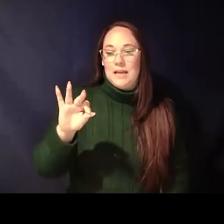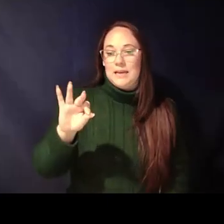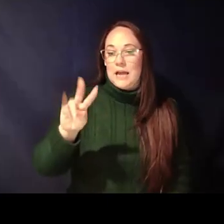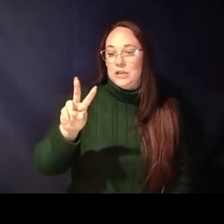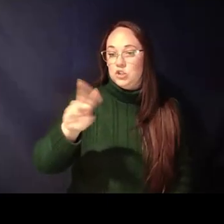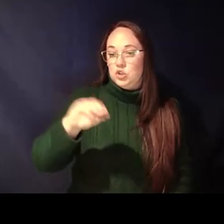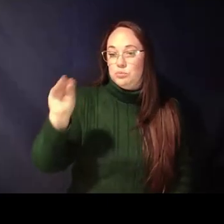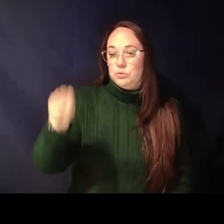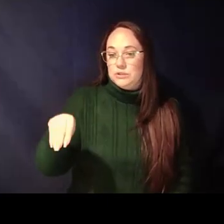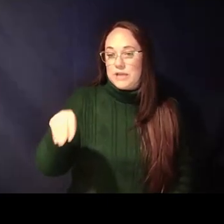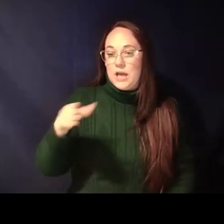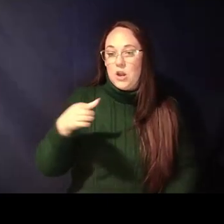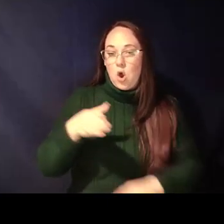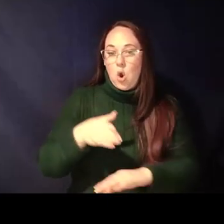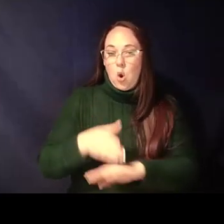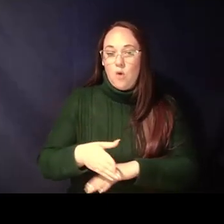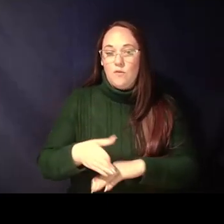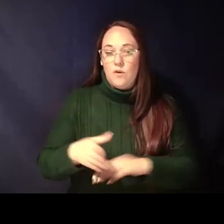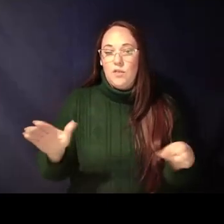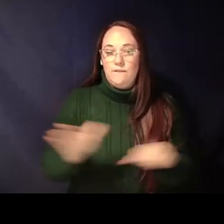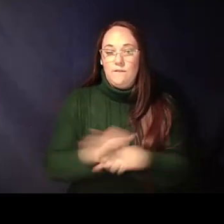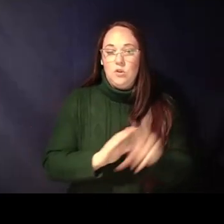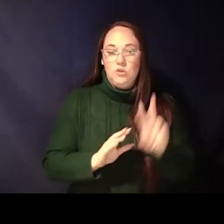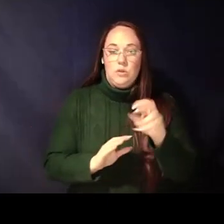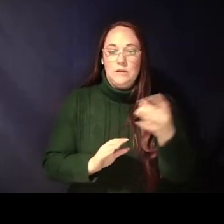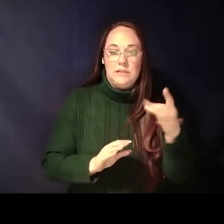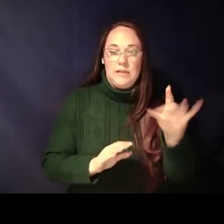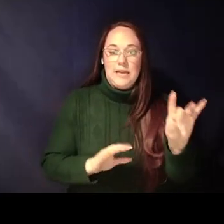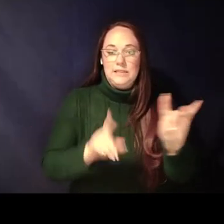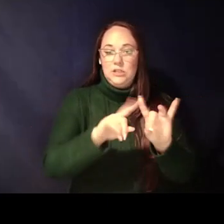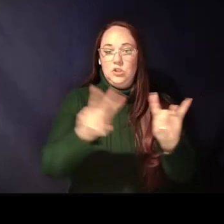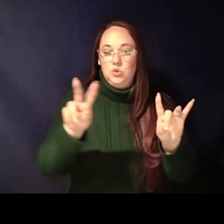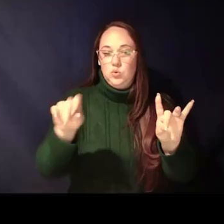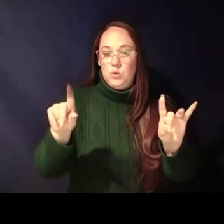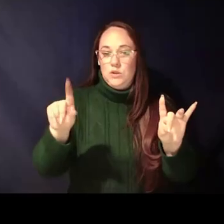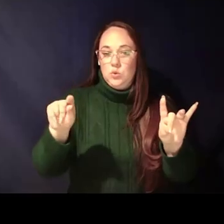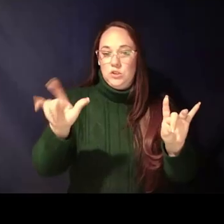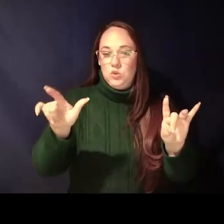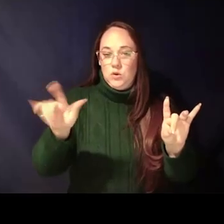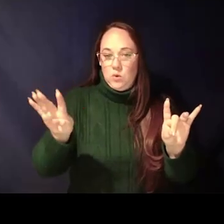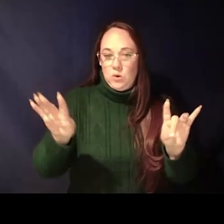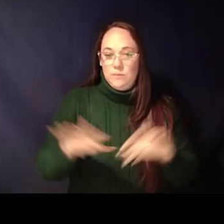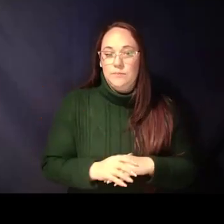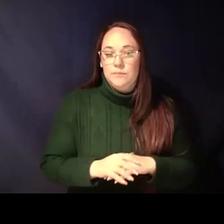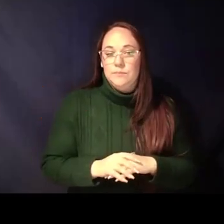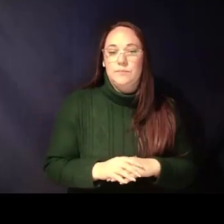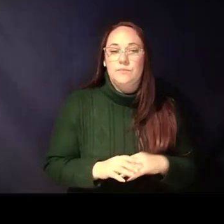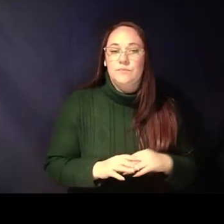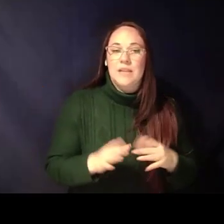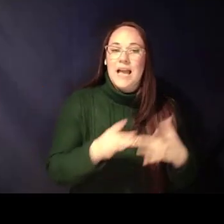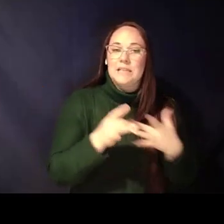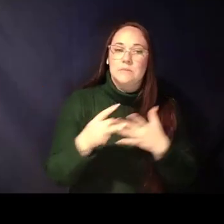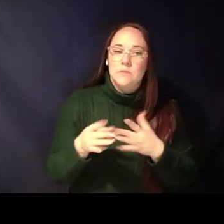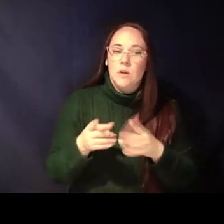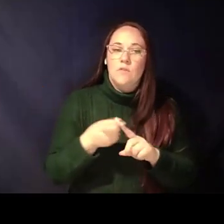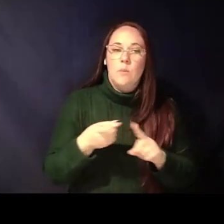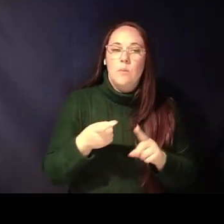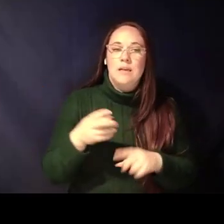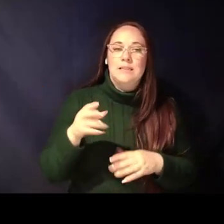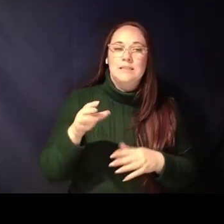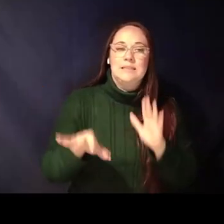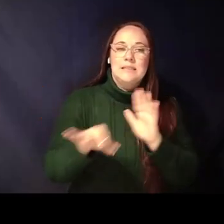92% over the full period. Its spending growth has primarily been driven by spending on select waiver